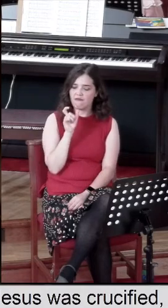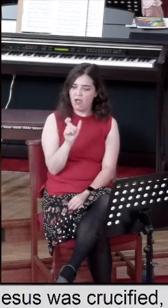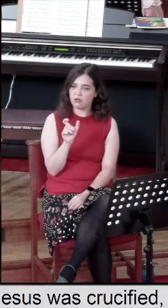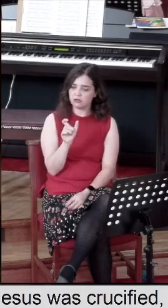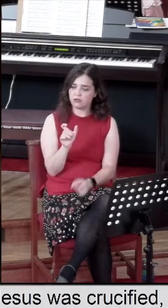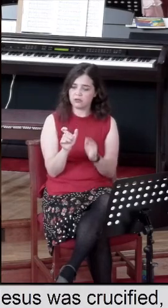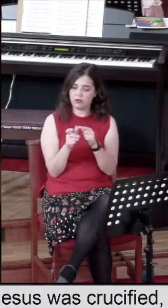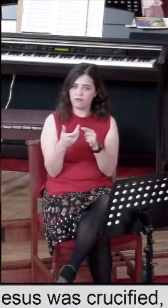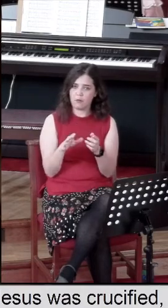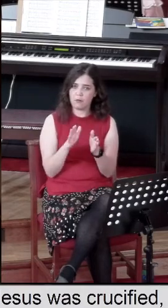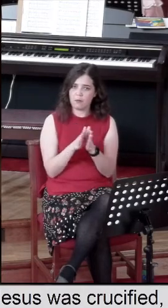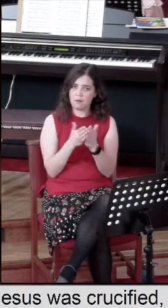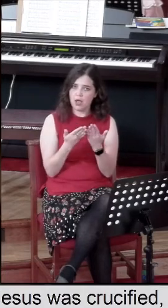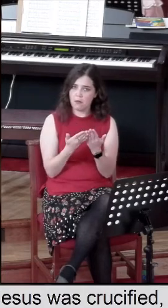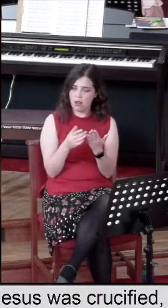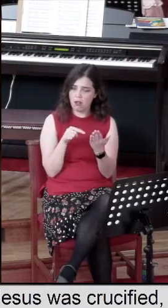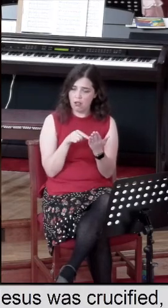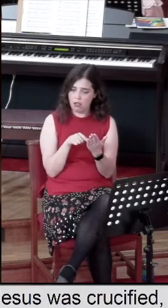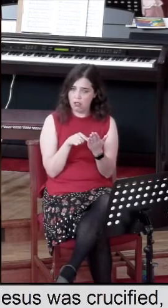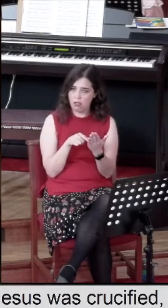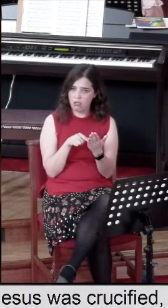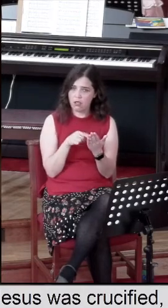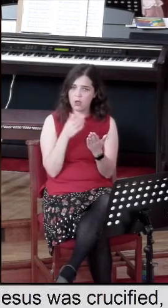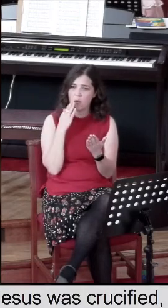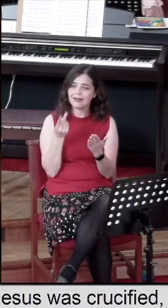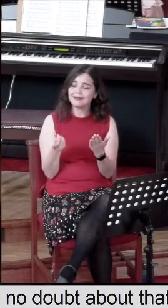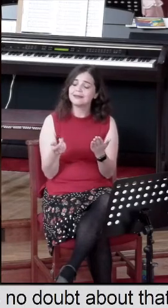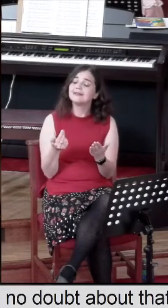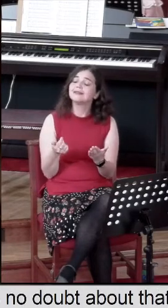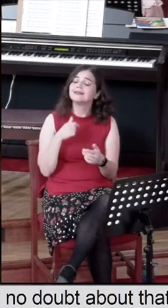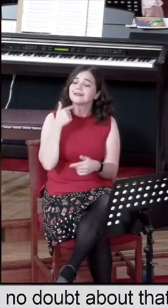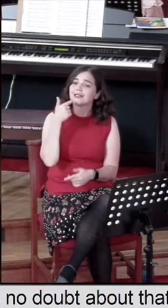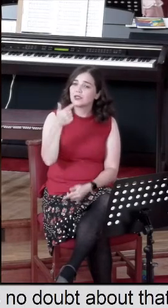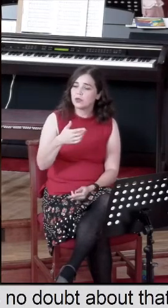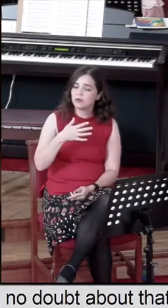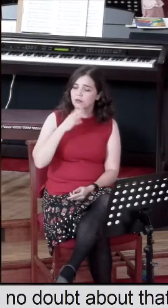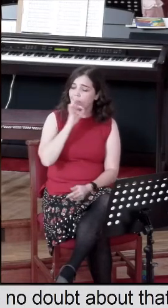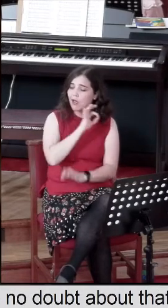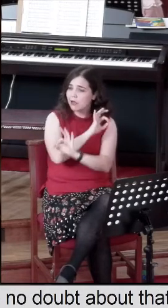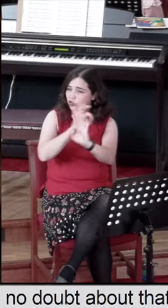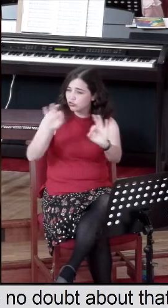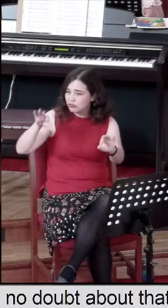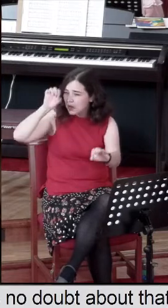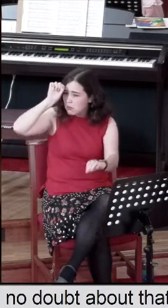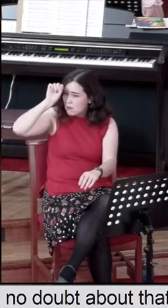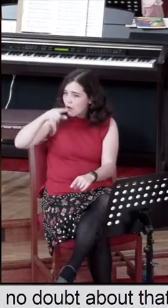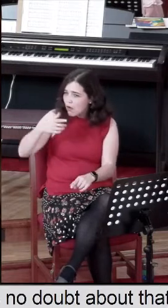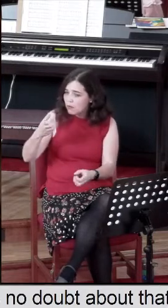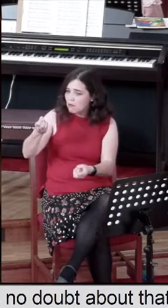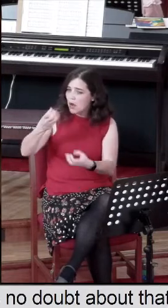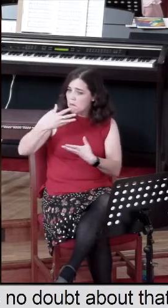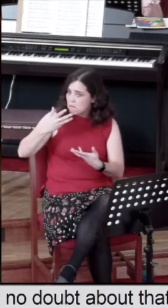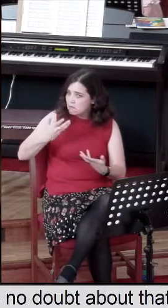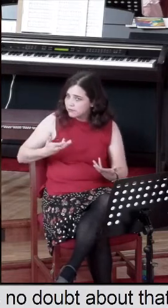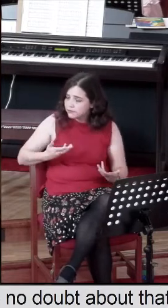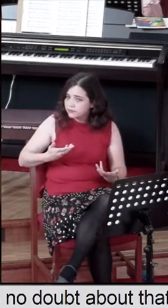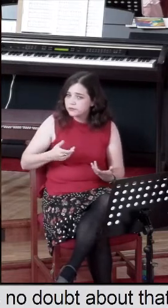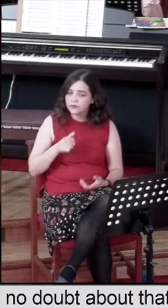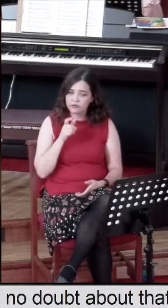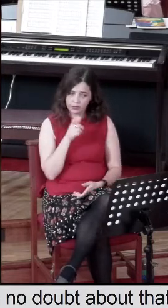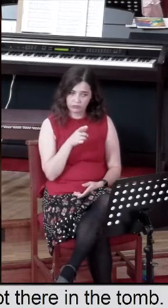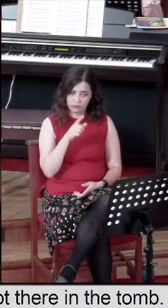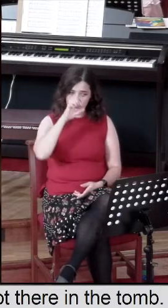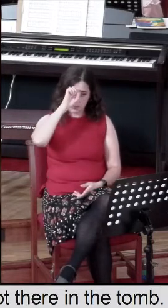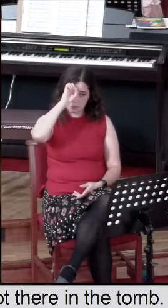Bible, and I'm going to, when you come to church next week, I'm going to ask you if you can remember it. But this is the verse, right? Are you with me?